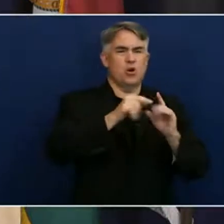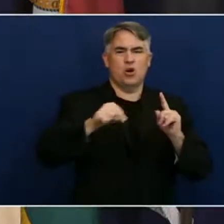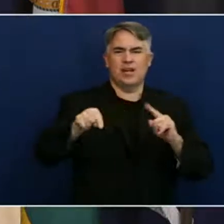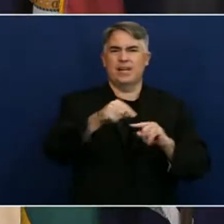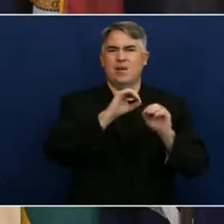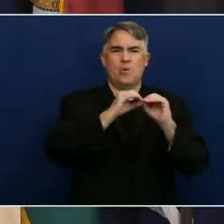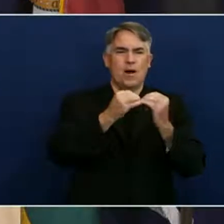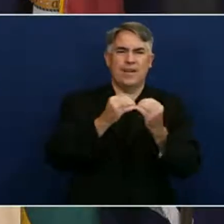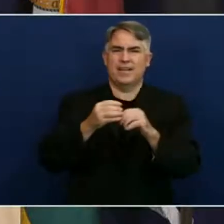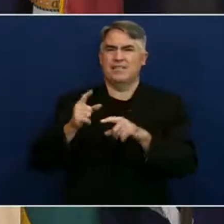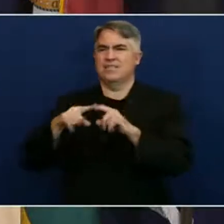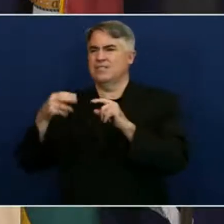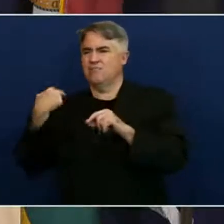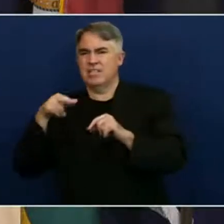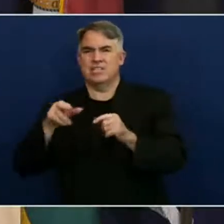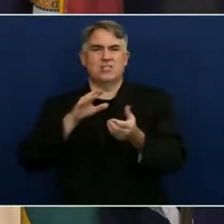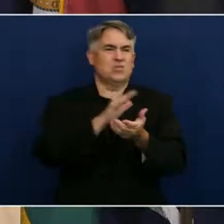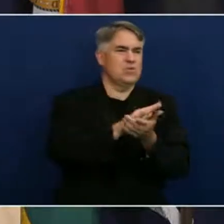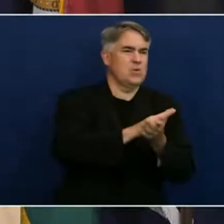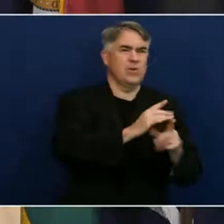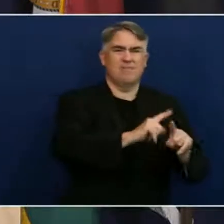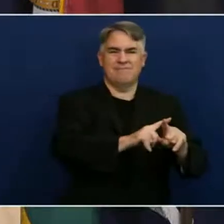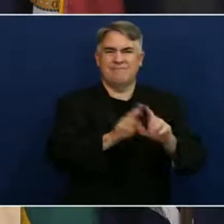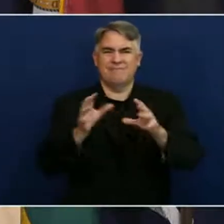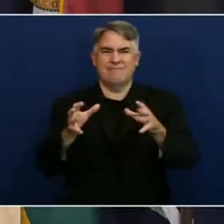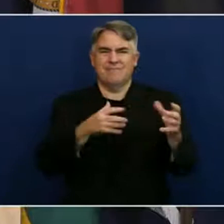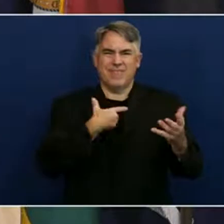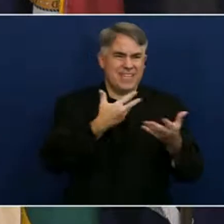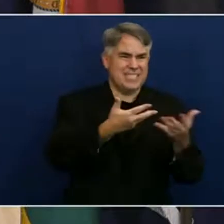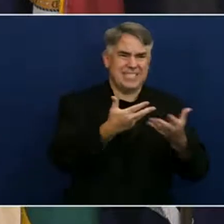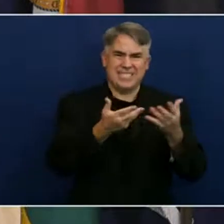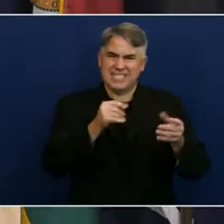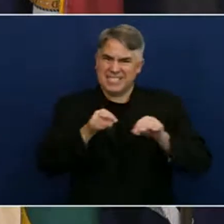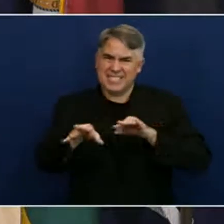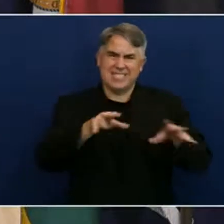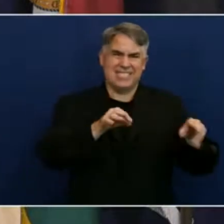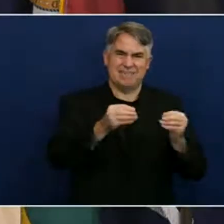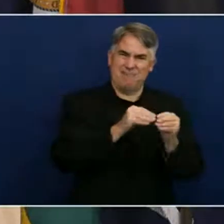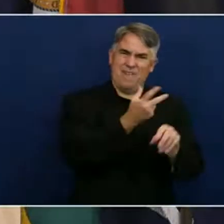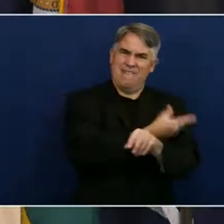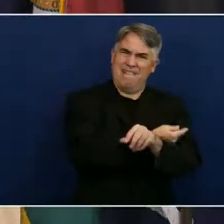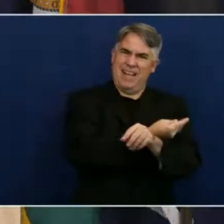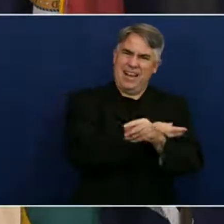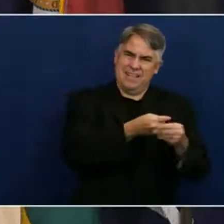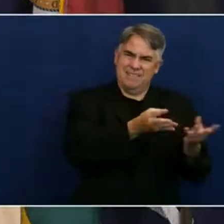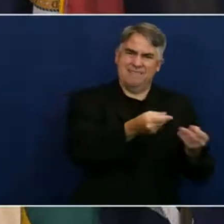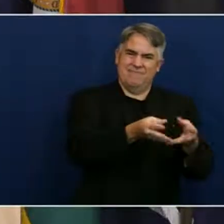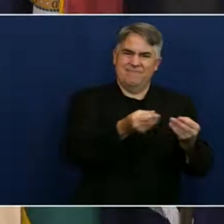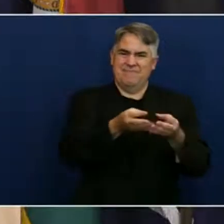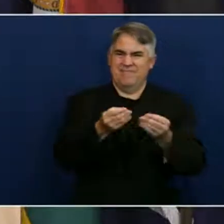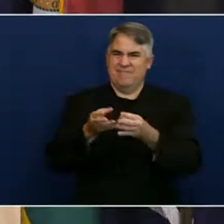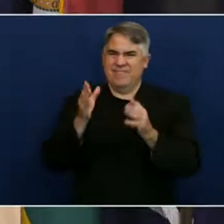schools, to make sure that we are reaching those